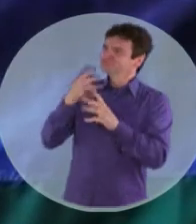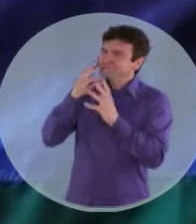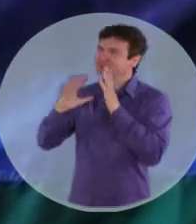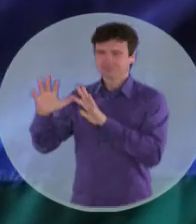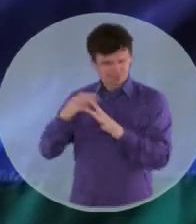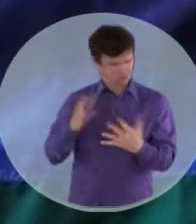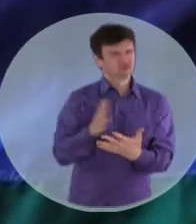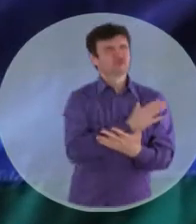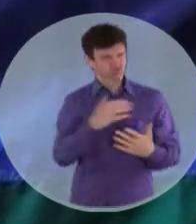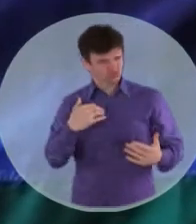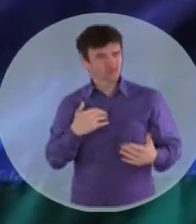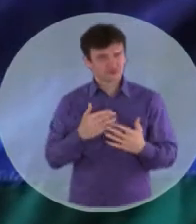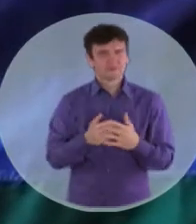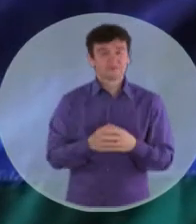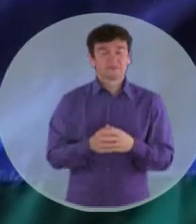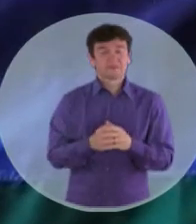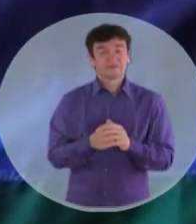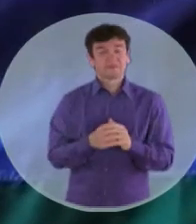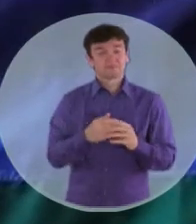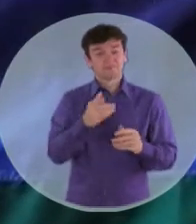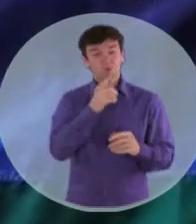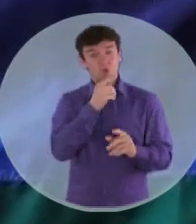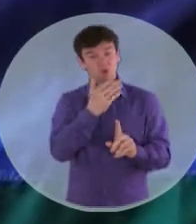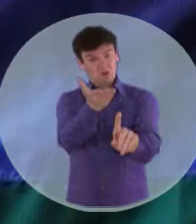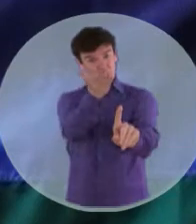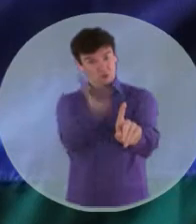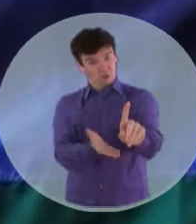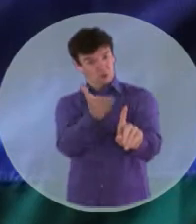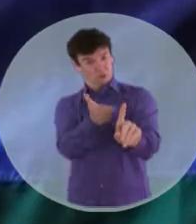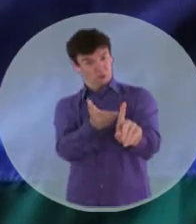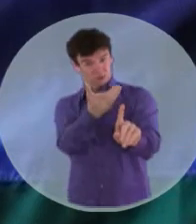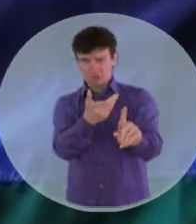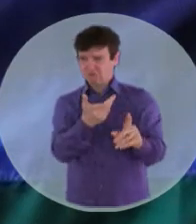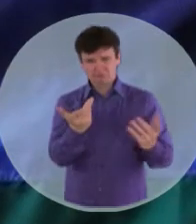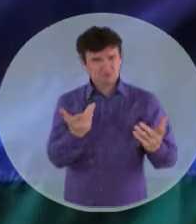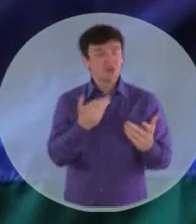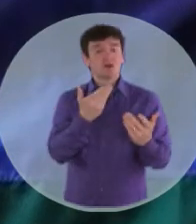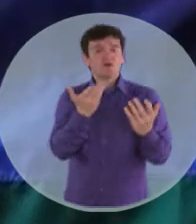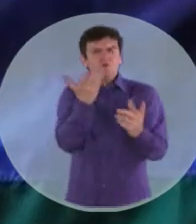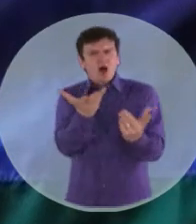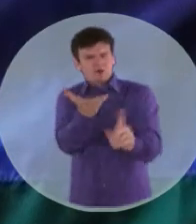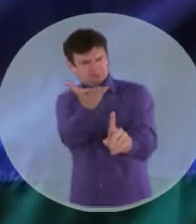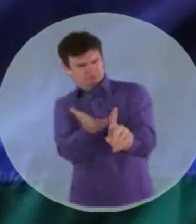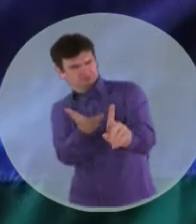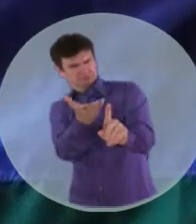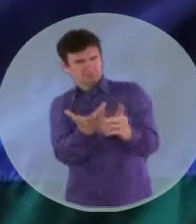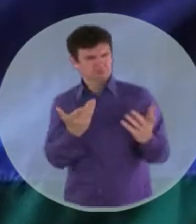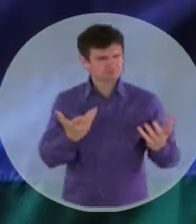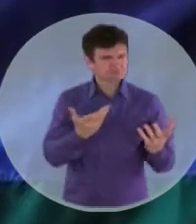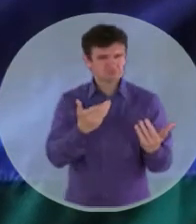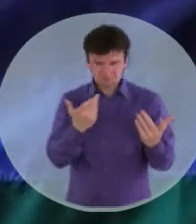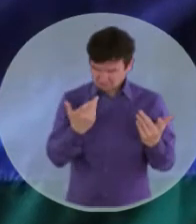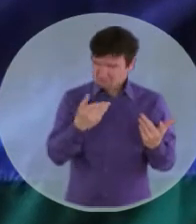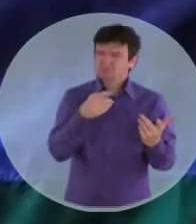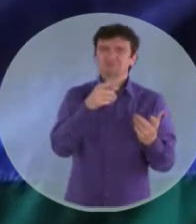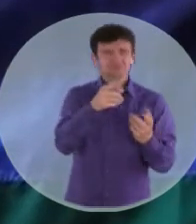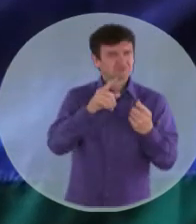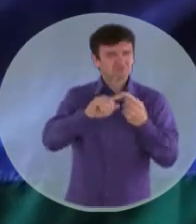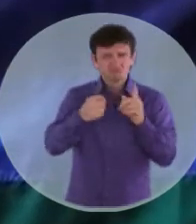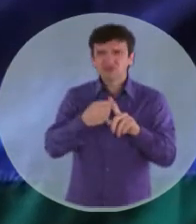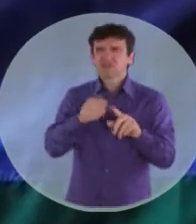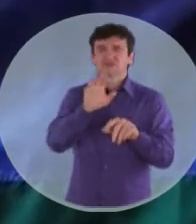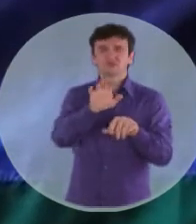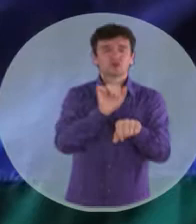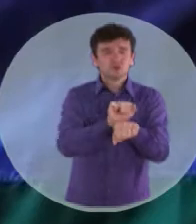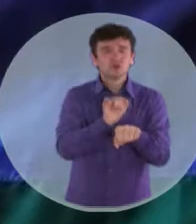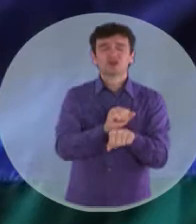tell, people will understand. It might be a huge hurdle that you might think is there, but